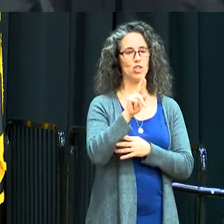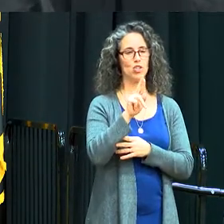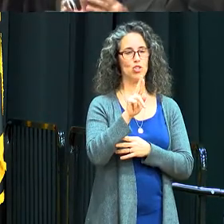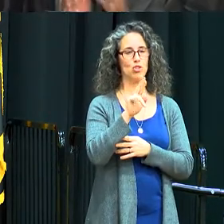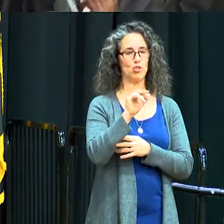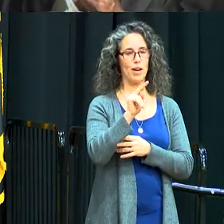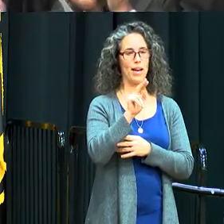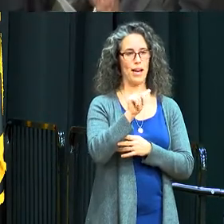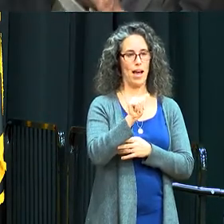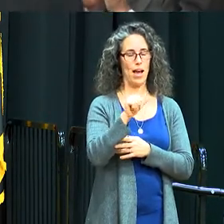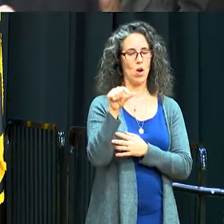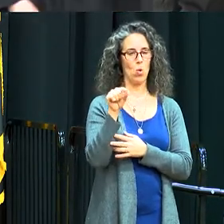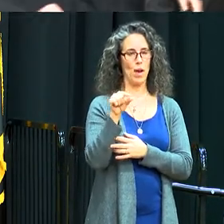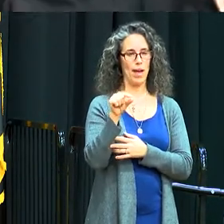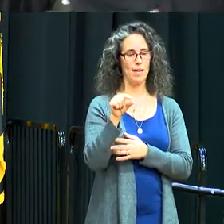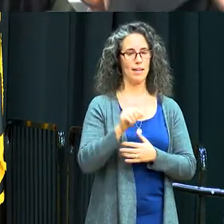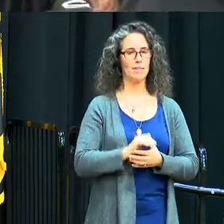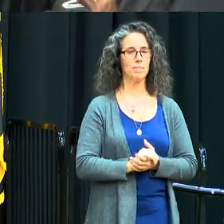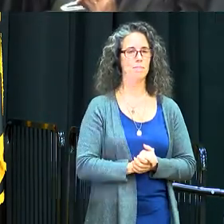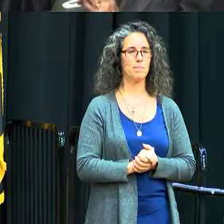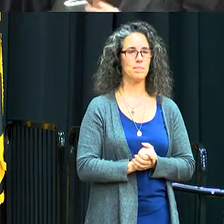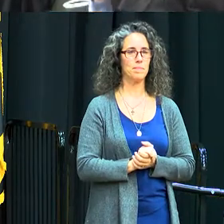Quaid.